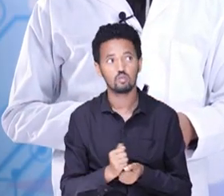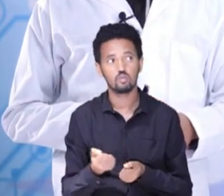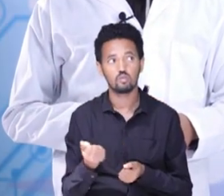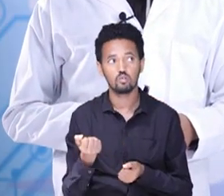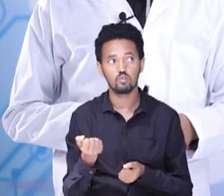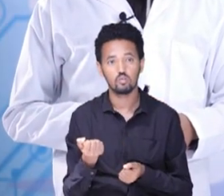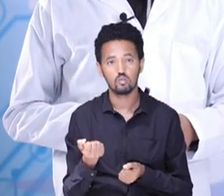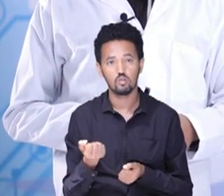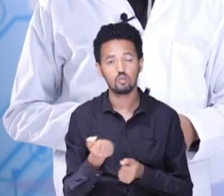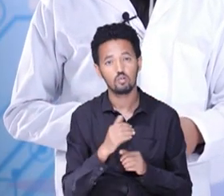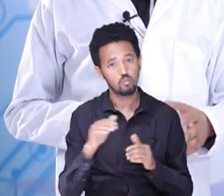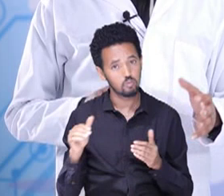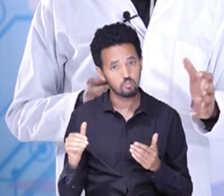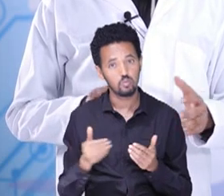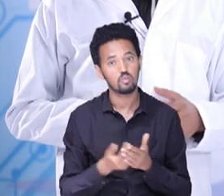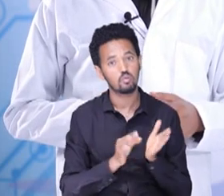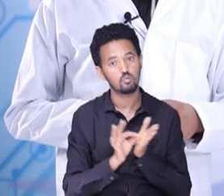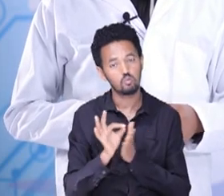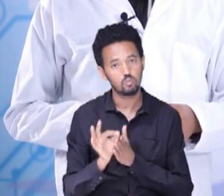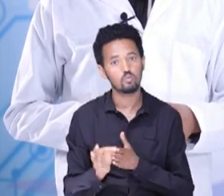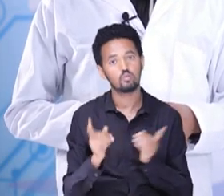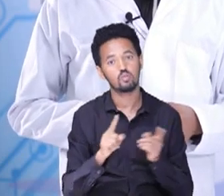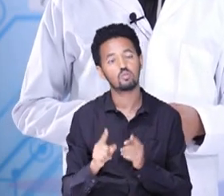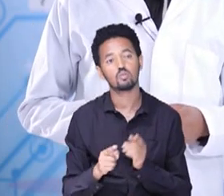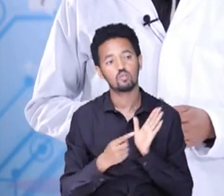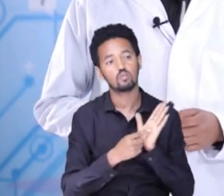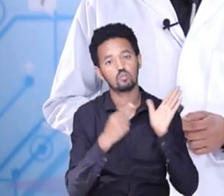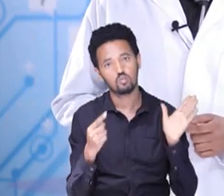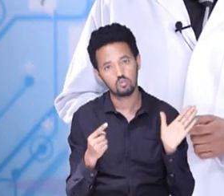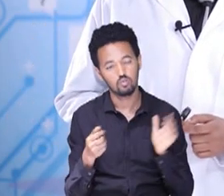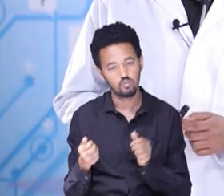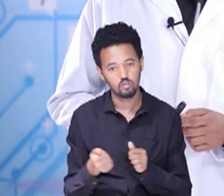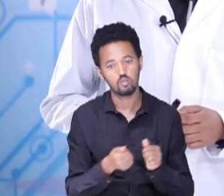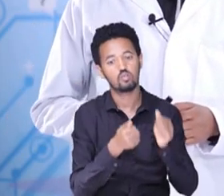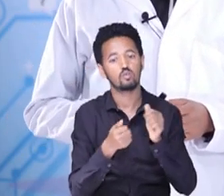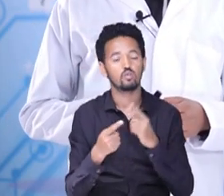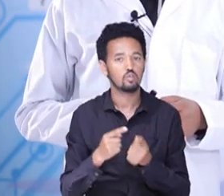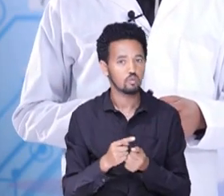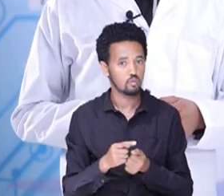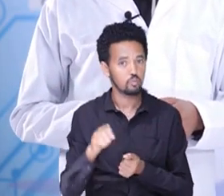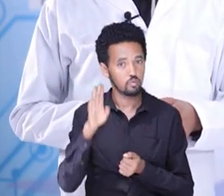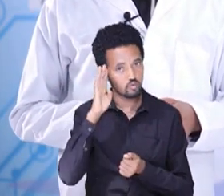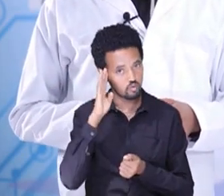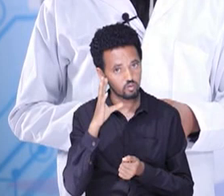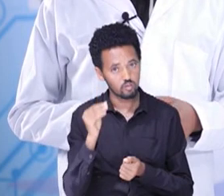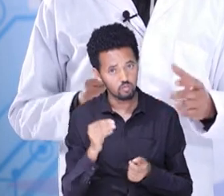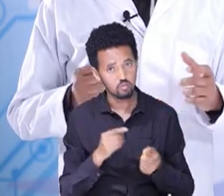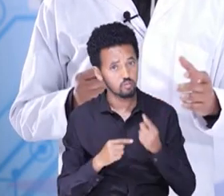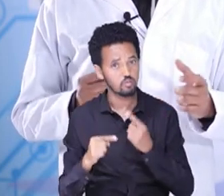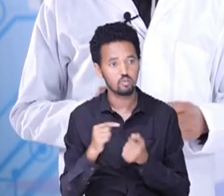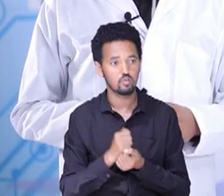to 1974. During the time, there was the influence of Great Britain and the influence